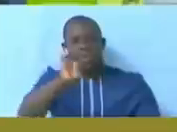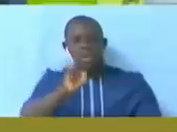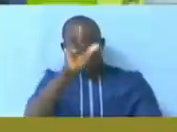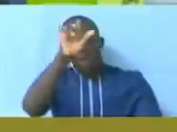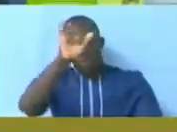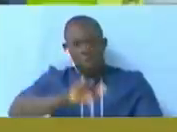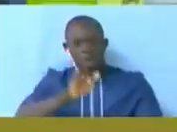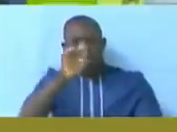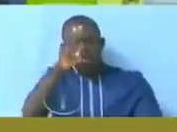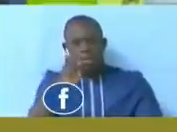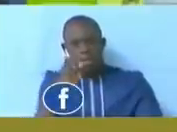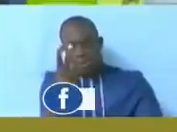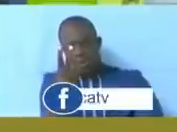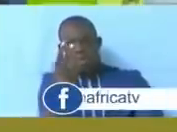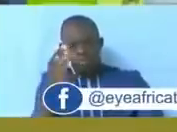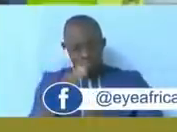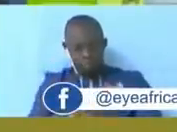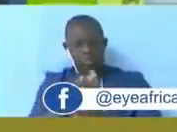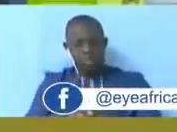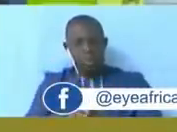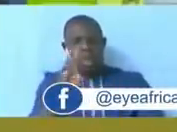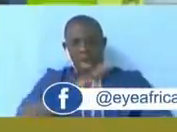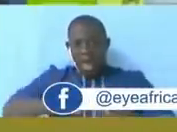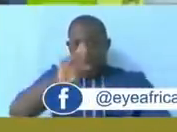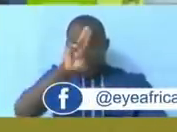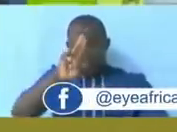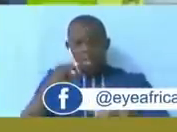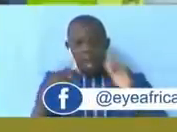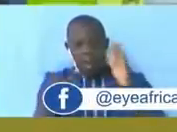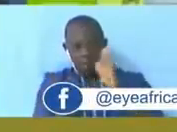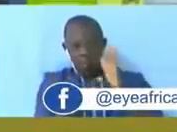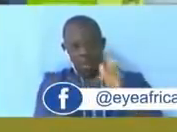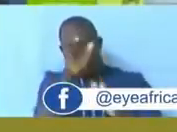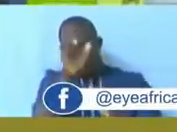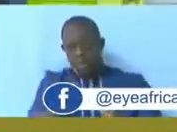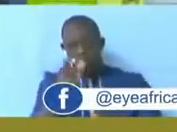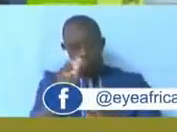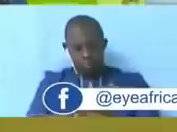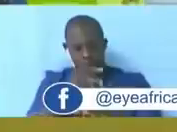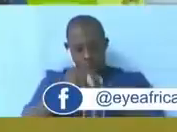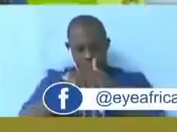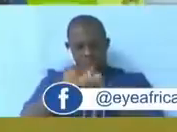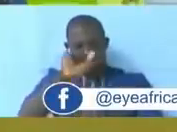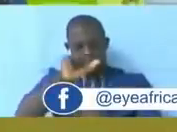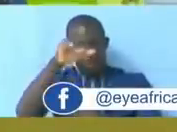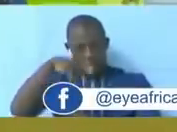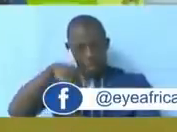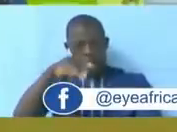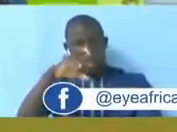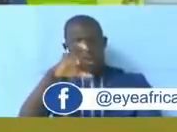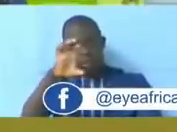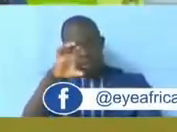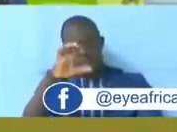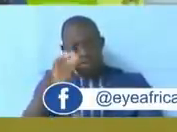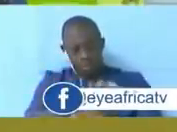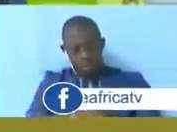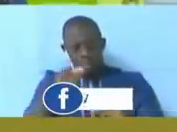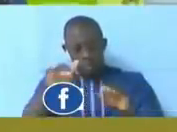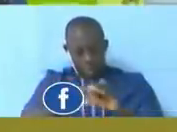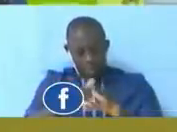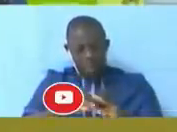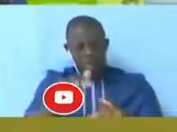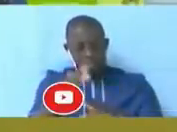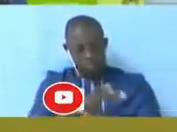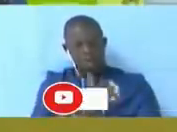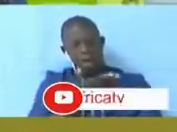July 22nd kafola siran TOTJ watundo kang adum mole fanamu me ya lonko